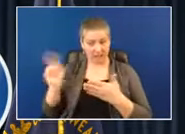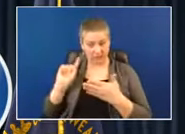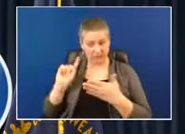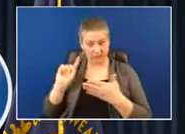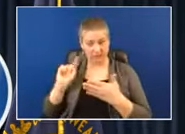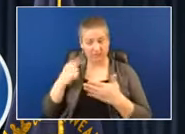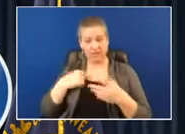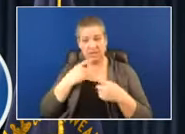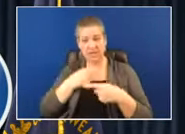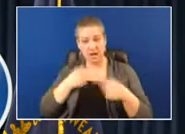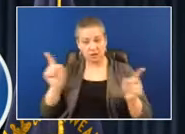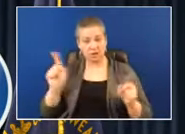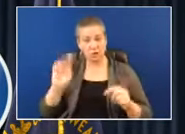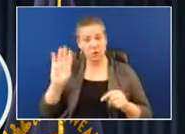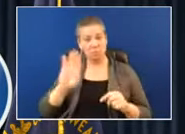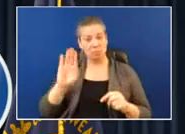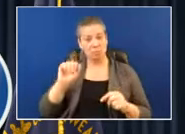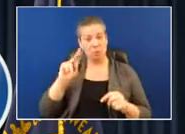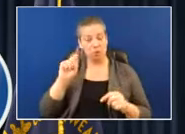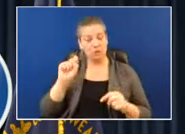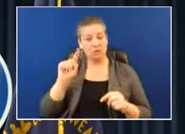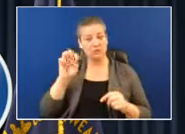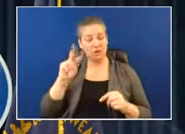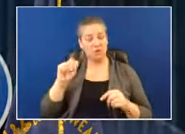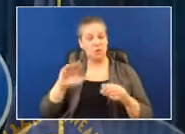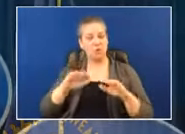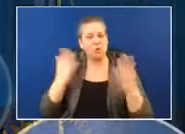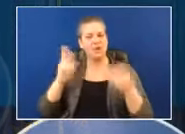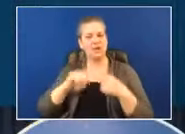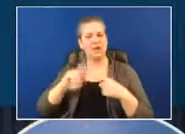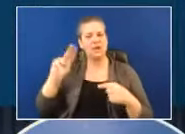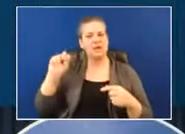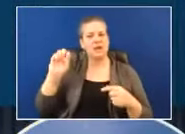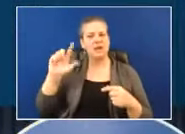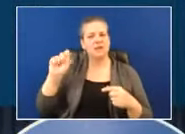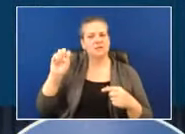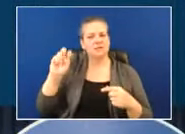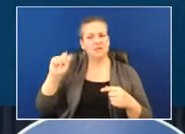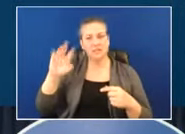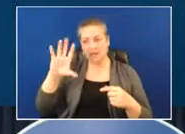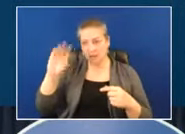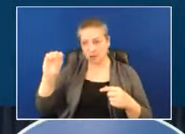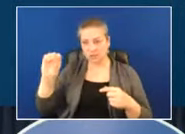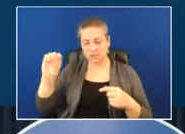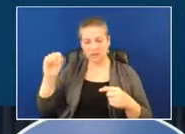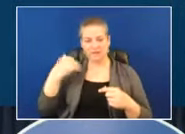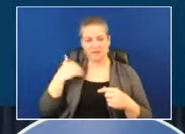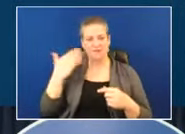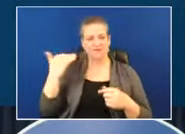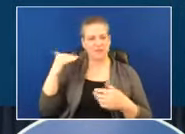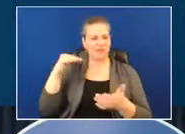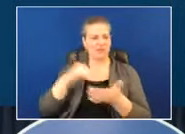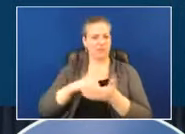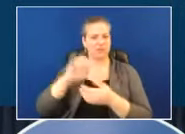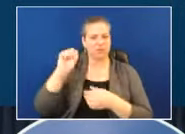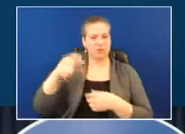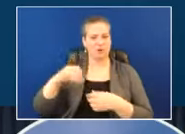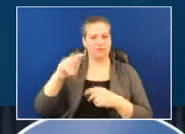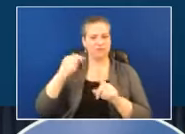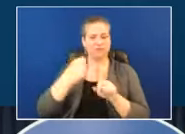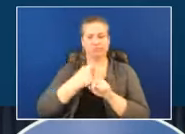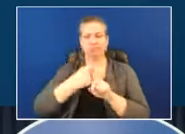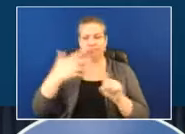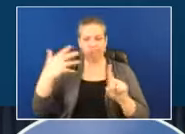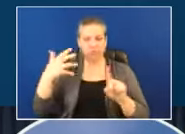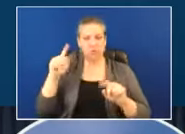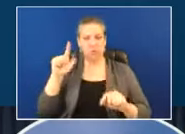its operation in Nelson County with a 15,000 square foot expansion, creating 29 full-time, again, great